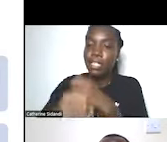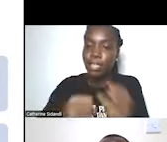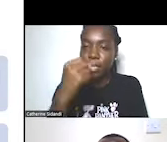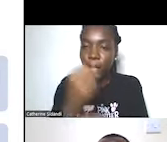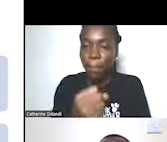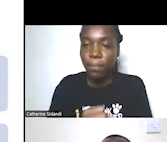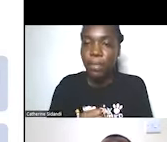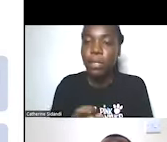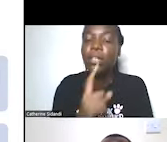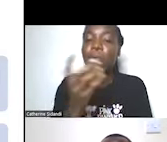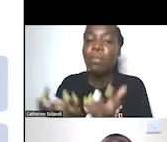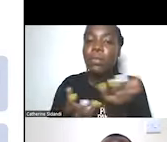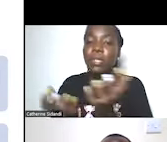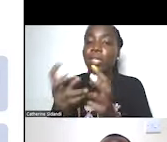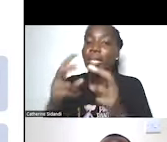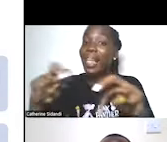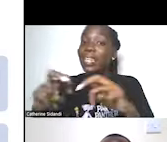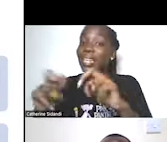analyst will come in and